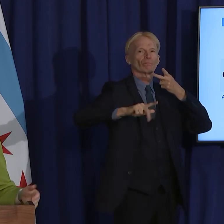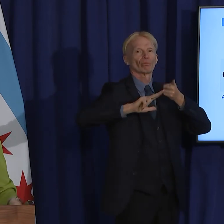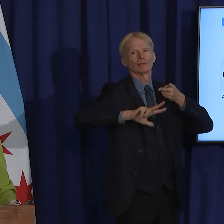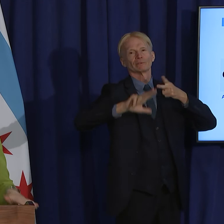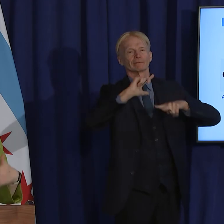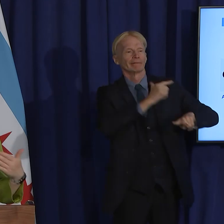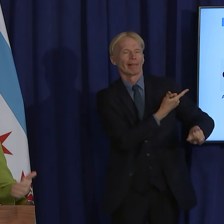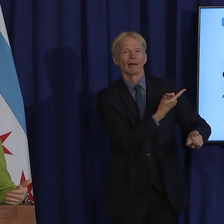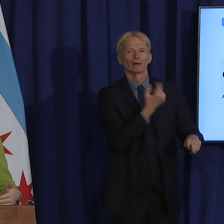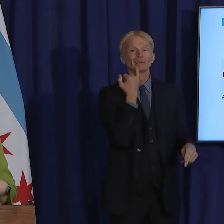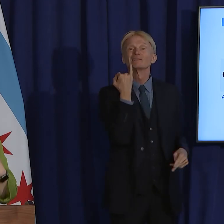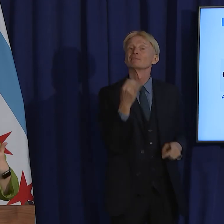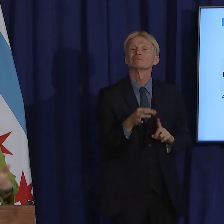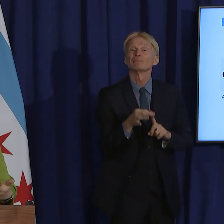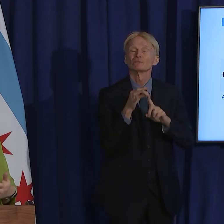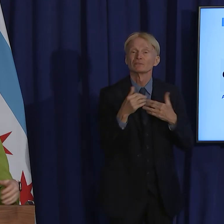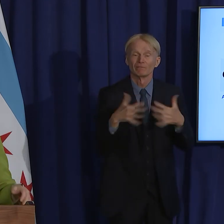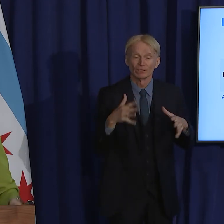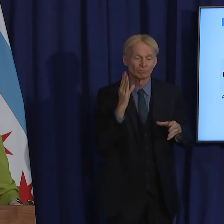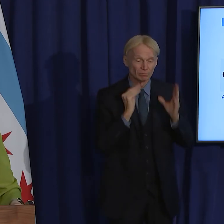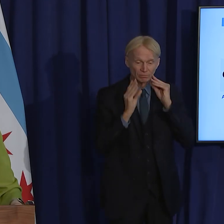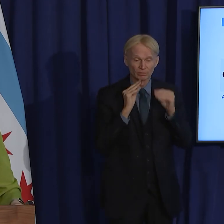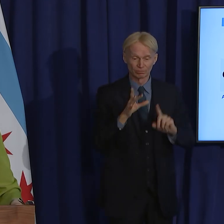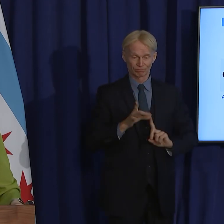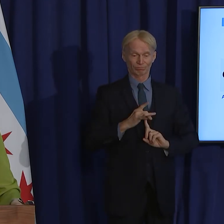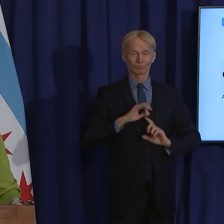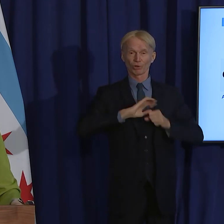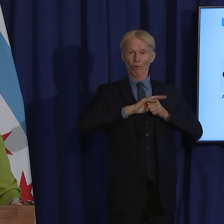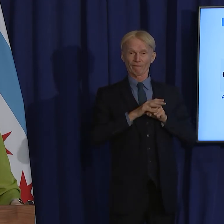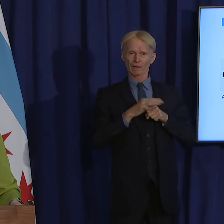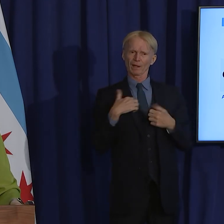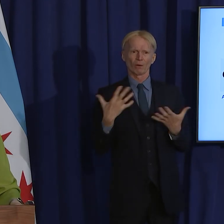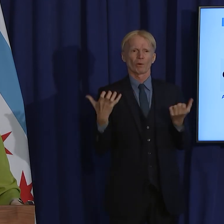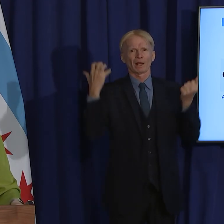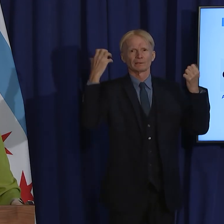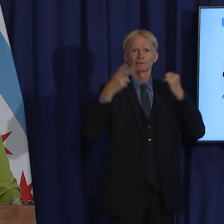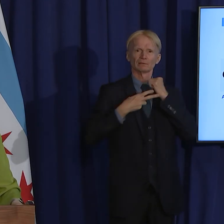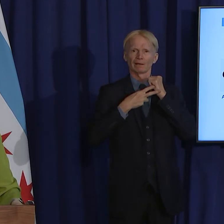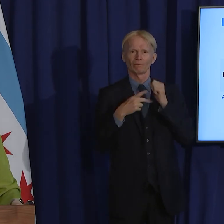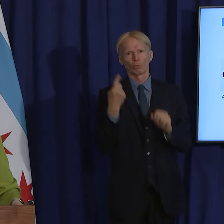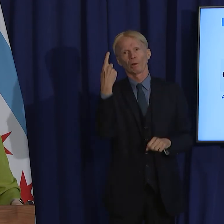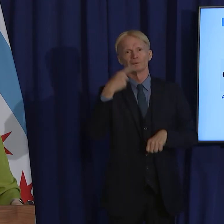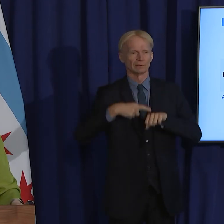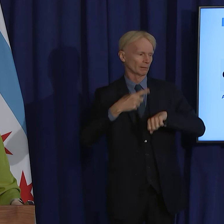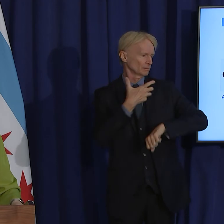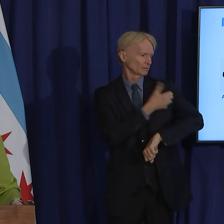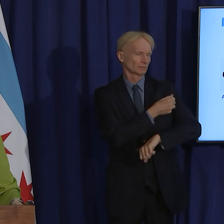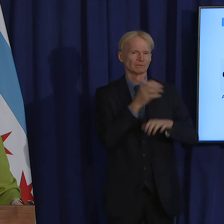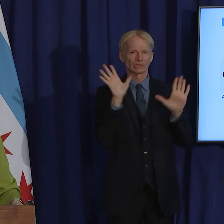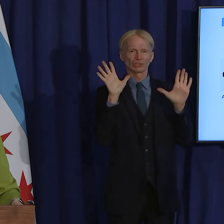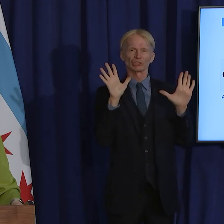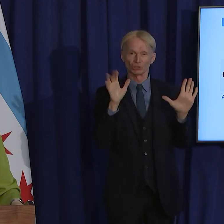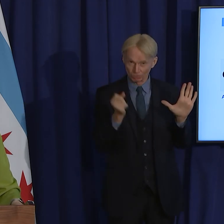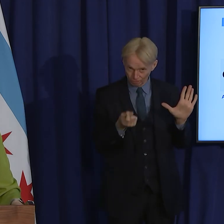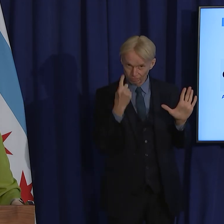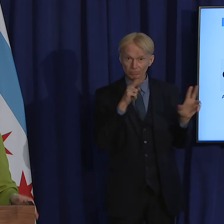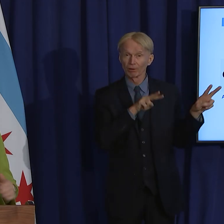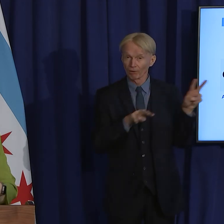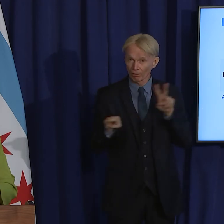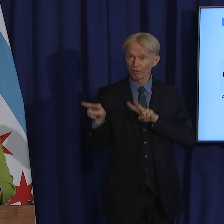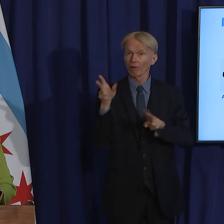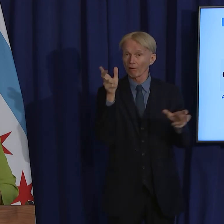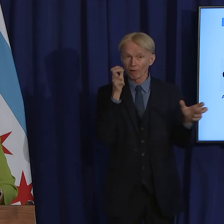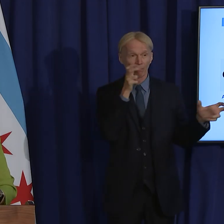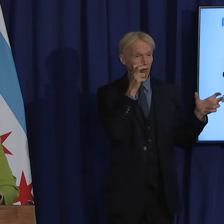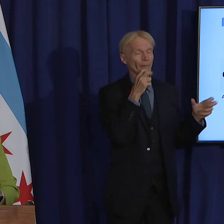COVID in the past, concerned about side effects, really interested in the single vaccine. And so we had worked quite hard.